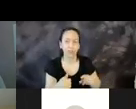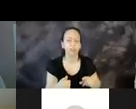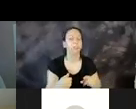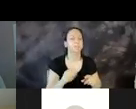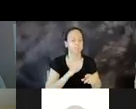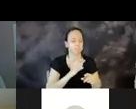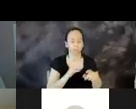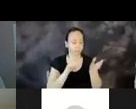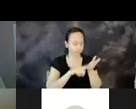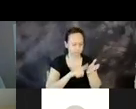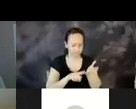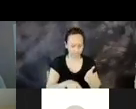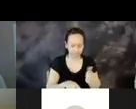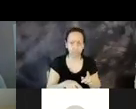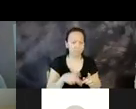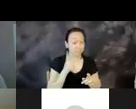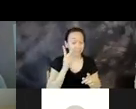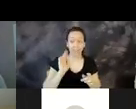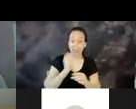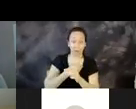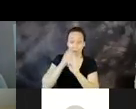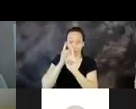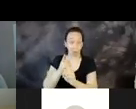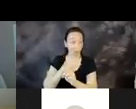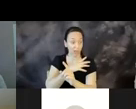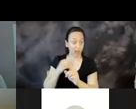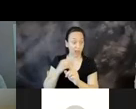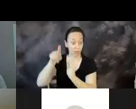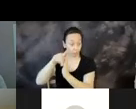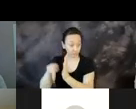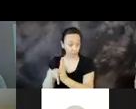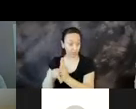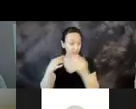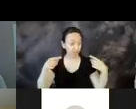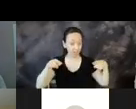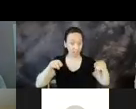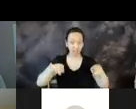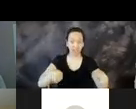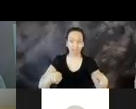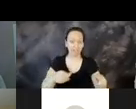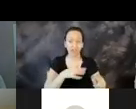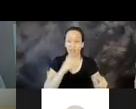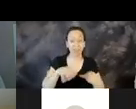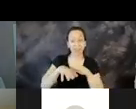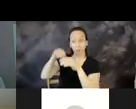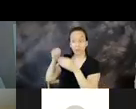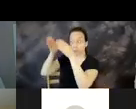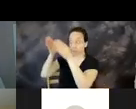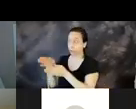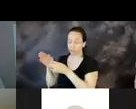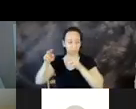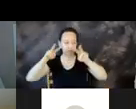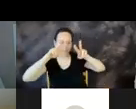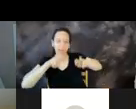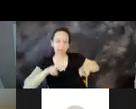how the resulting proposal aligned with our goals and principles, including having an outside agency assess the equity of our plan. And